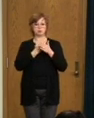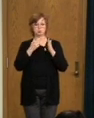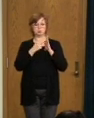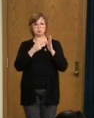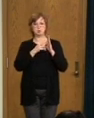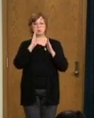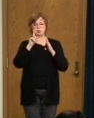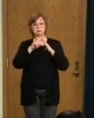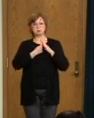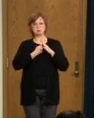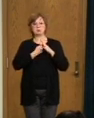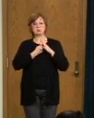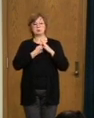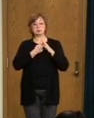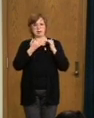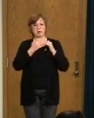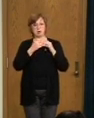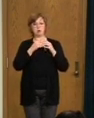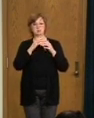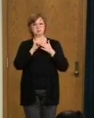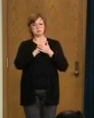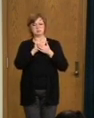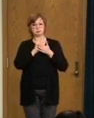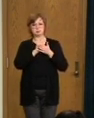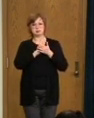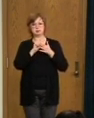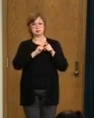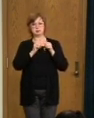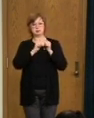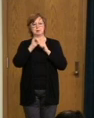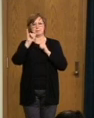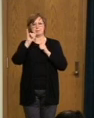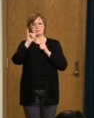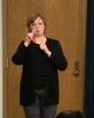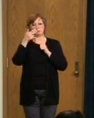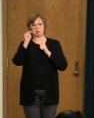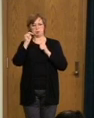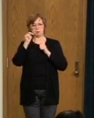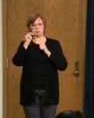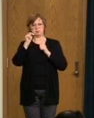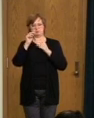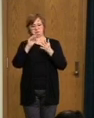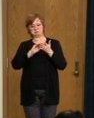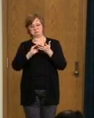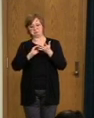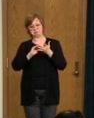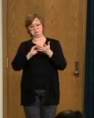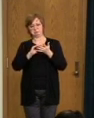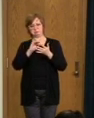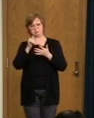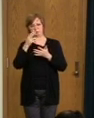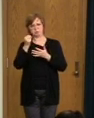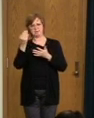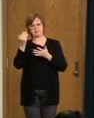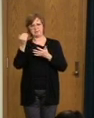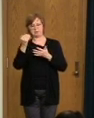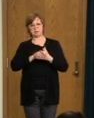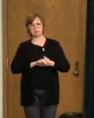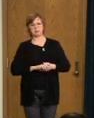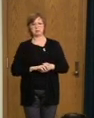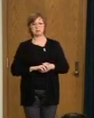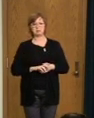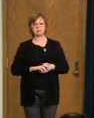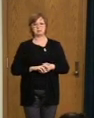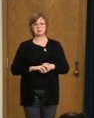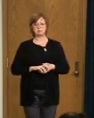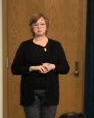middle of January, I think it is our hope that it'll start to drive that rate, not only level the rate of increase,